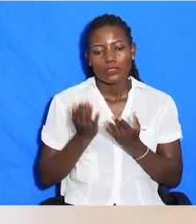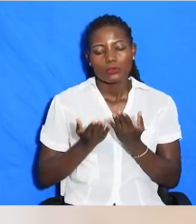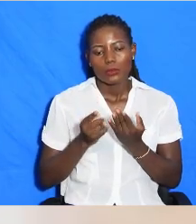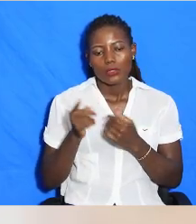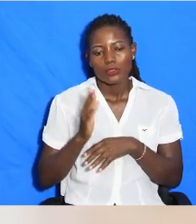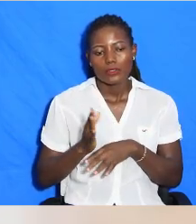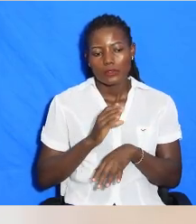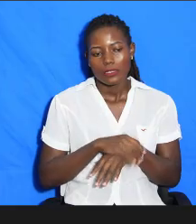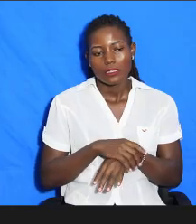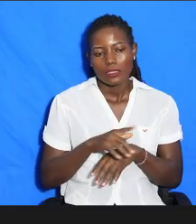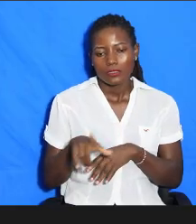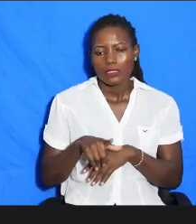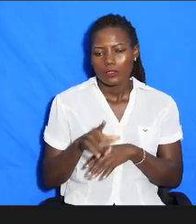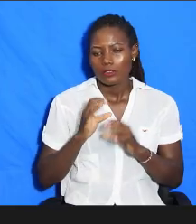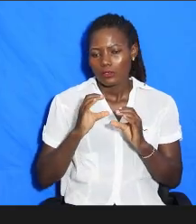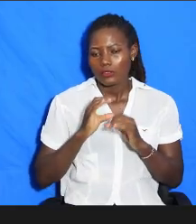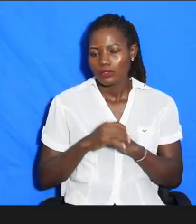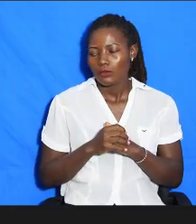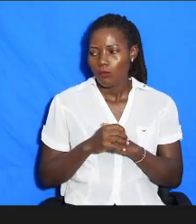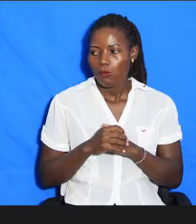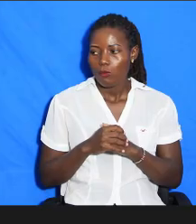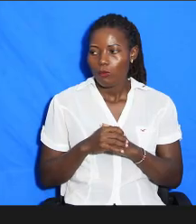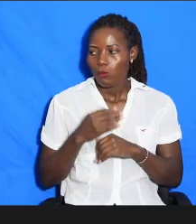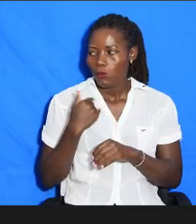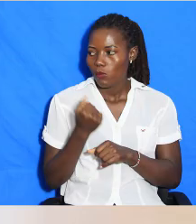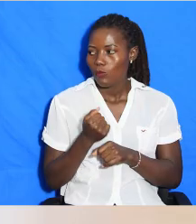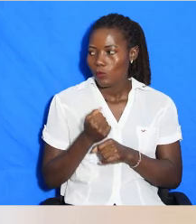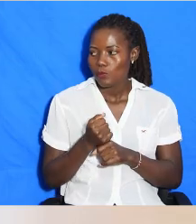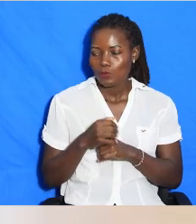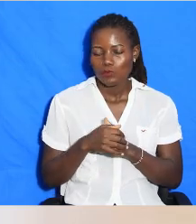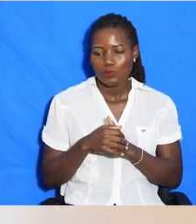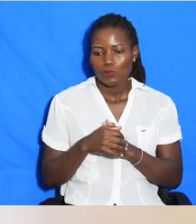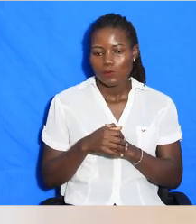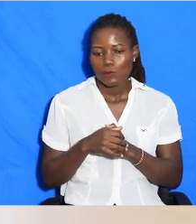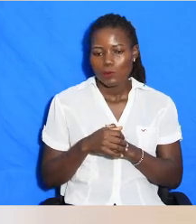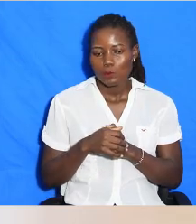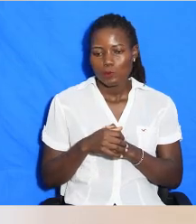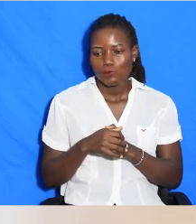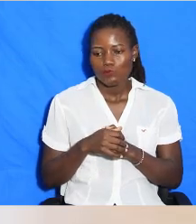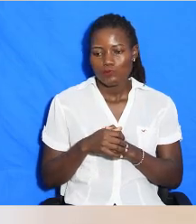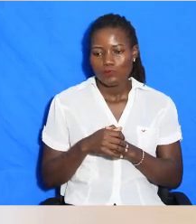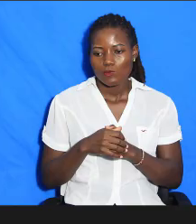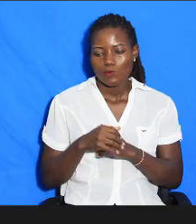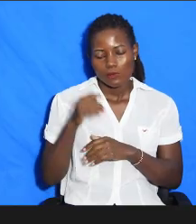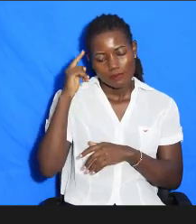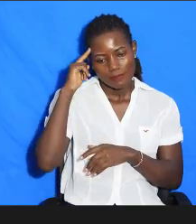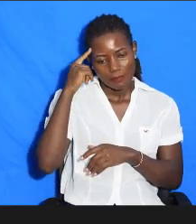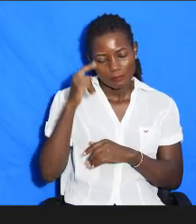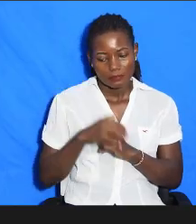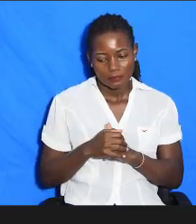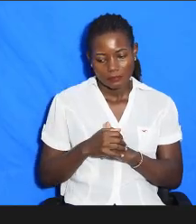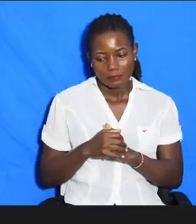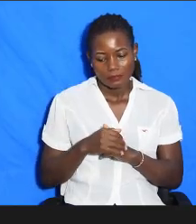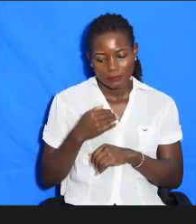coach that I could did. serve No, your interests? no. I think